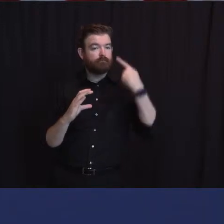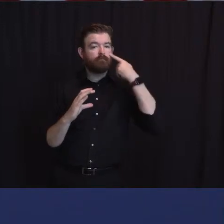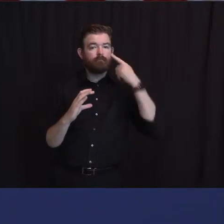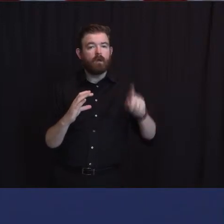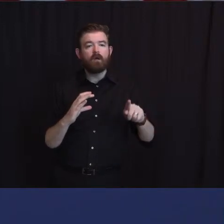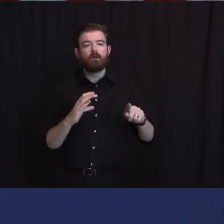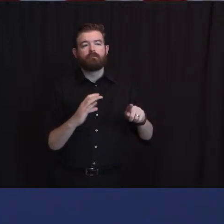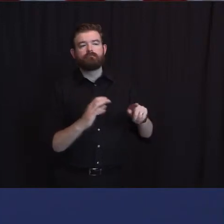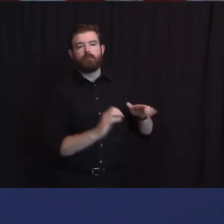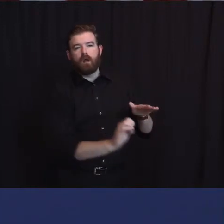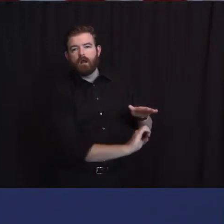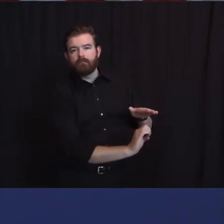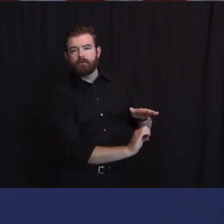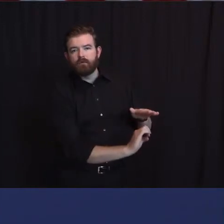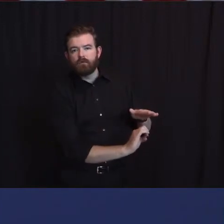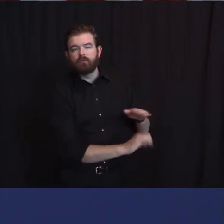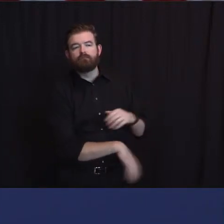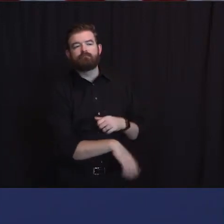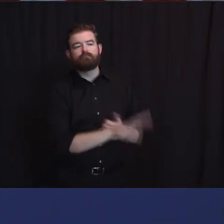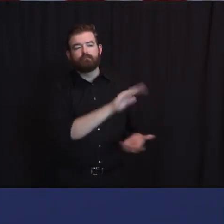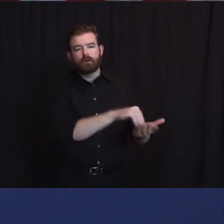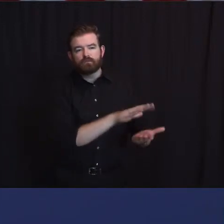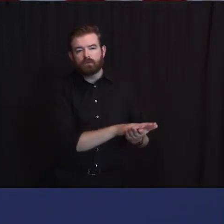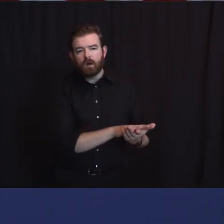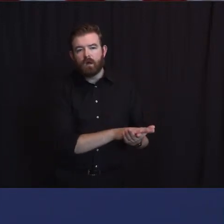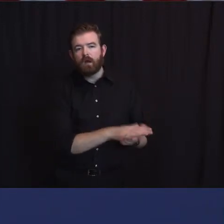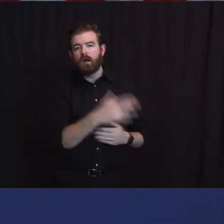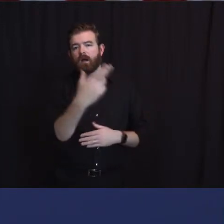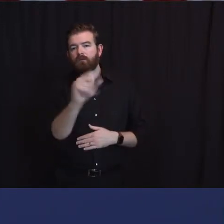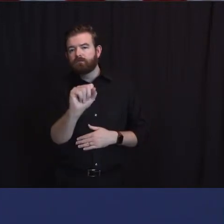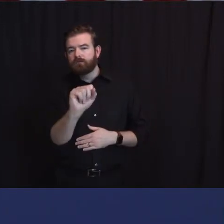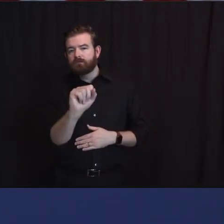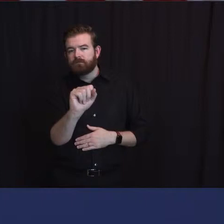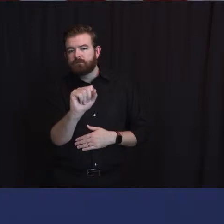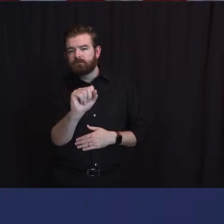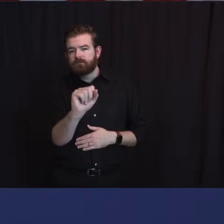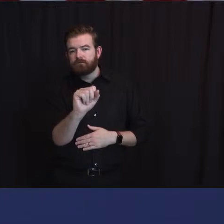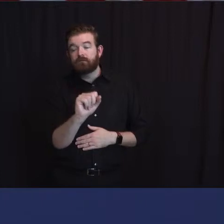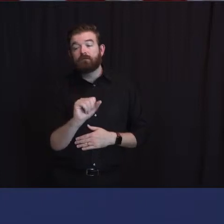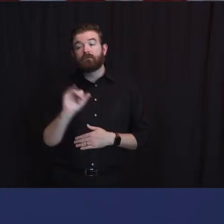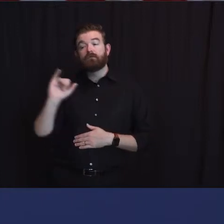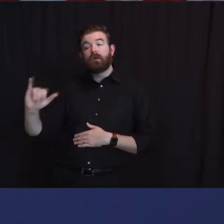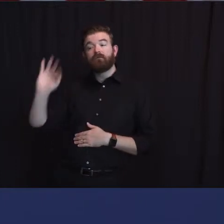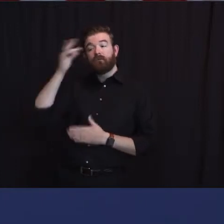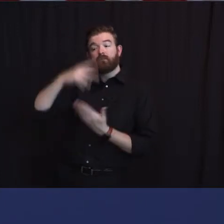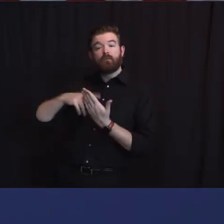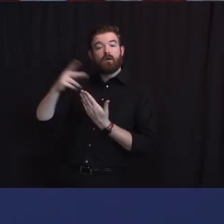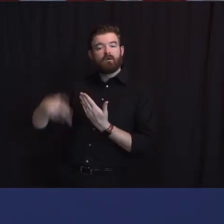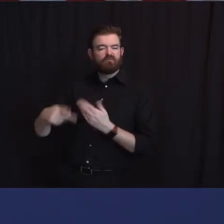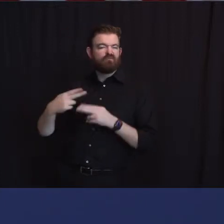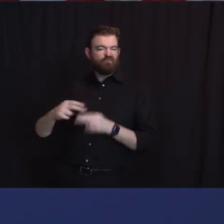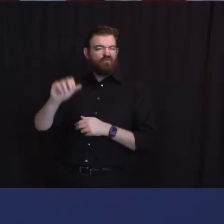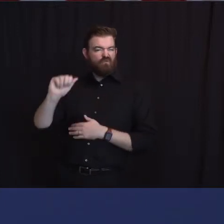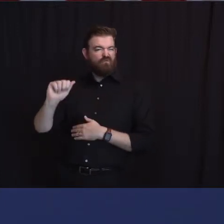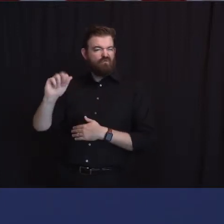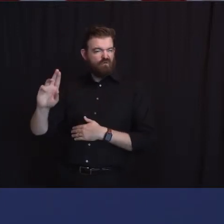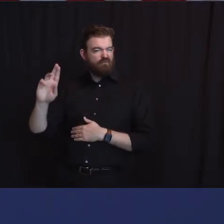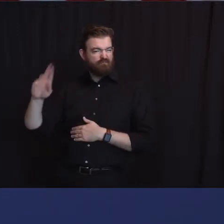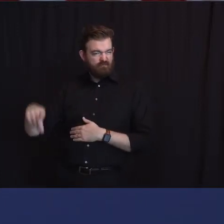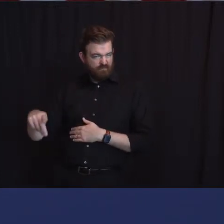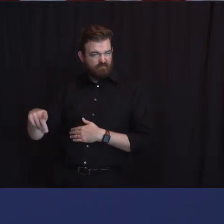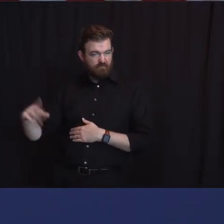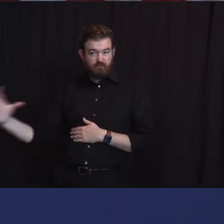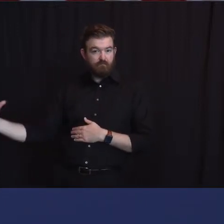Relief Fund, or ARP-ESSER. Earlier this week, the New Jersey Department of Education published